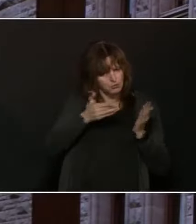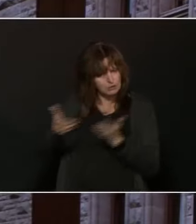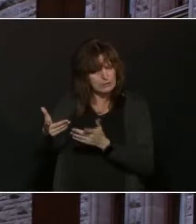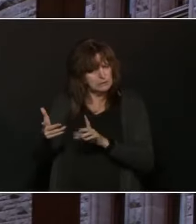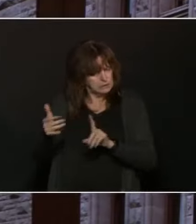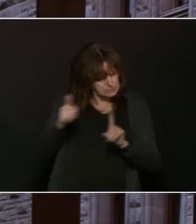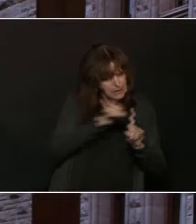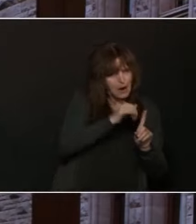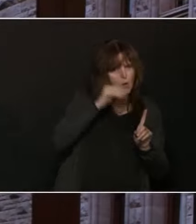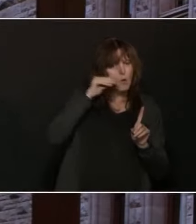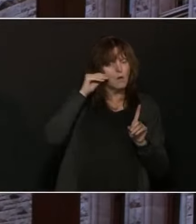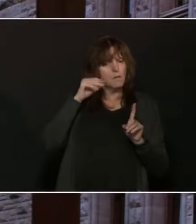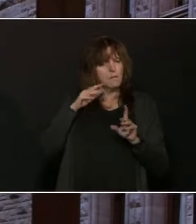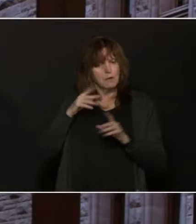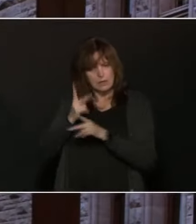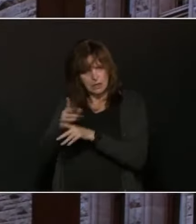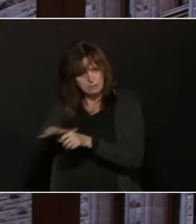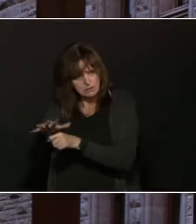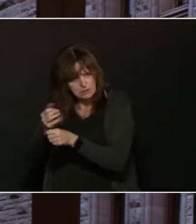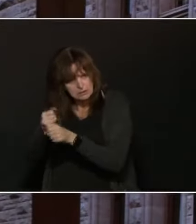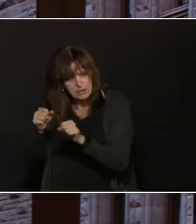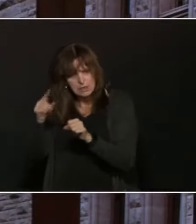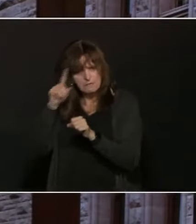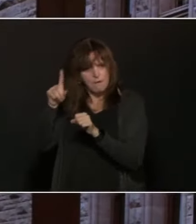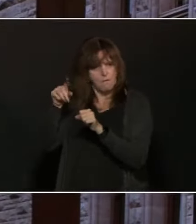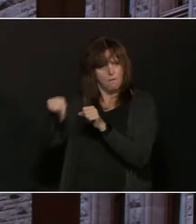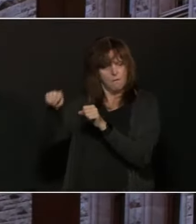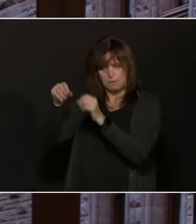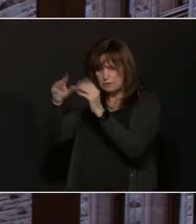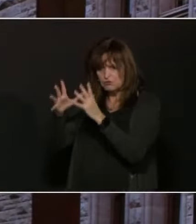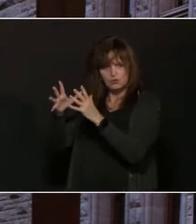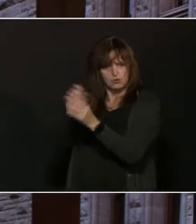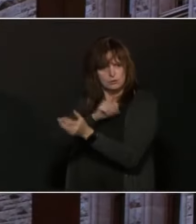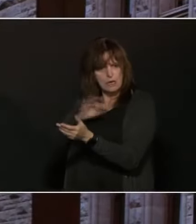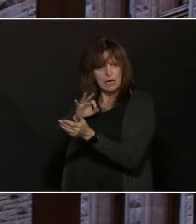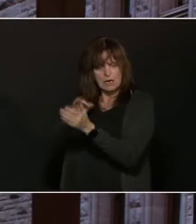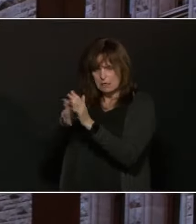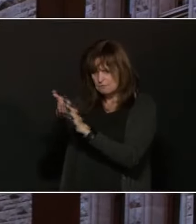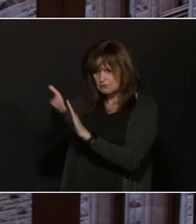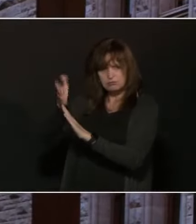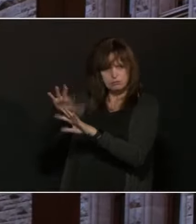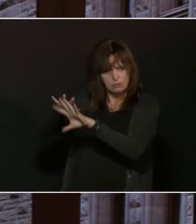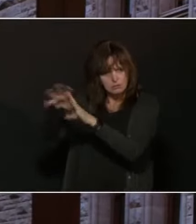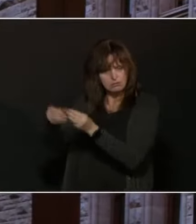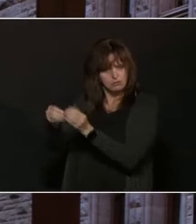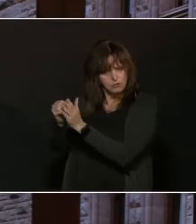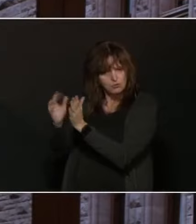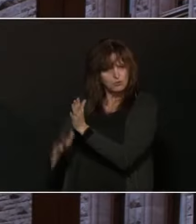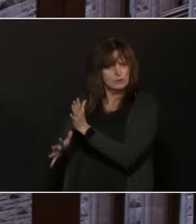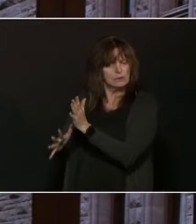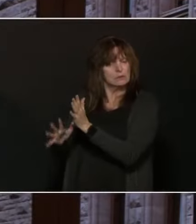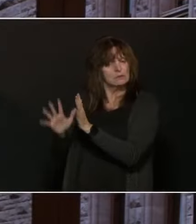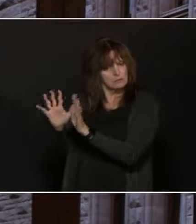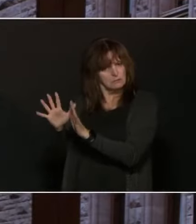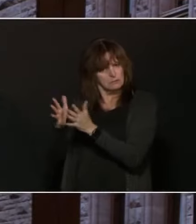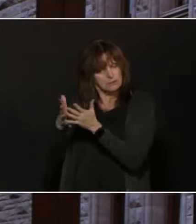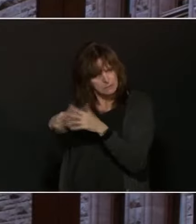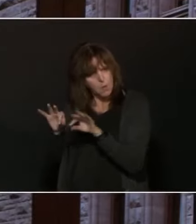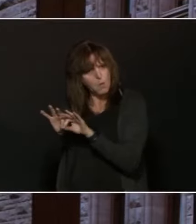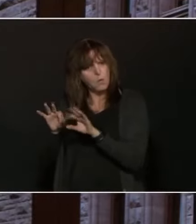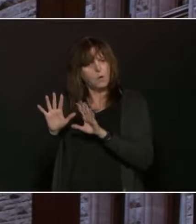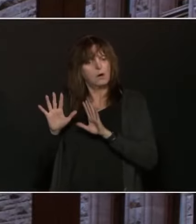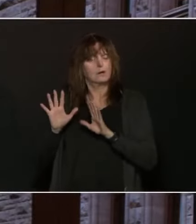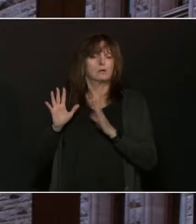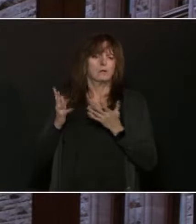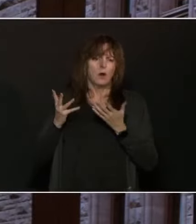students, for the teachers, as well as the staff and the administration. So it is a process of consultation, assessments, and putting